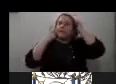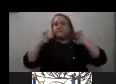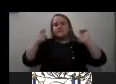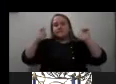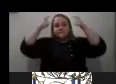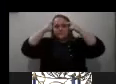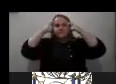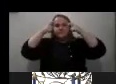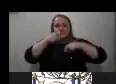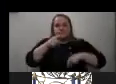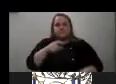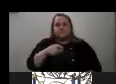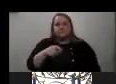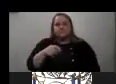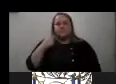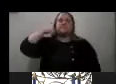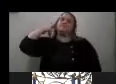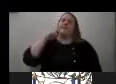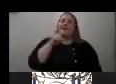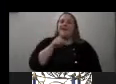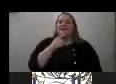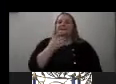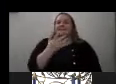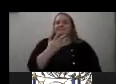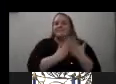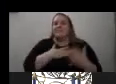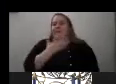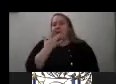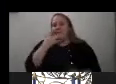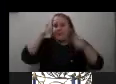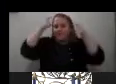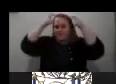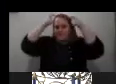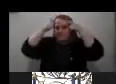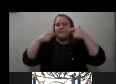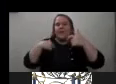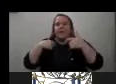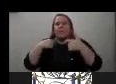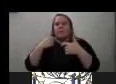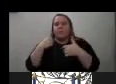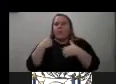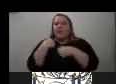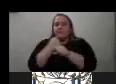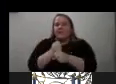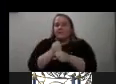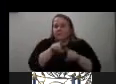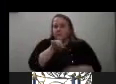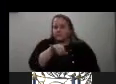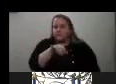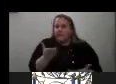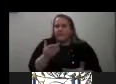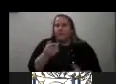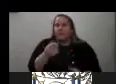of the mannequin on the tulle. These are some of my favorite tiaras. We make our tiaras also at the ballet. And what we do is we